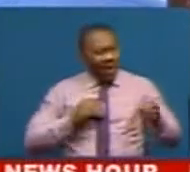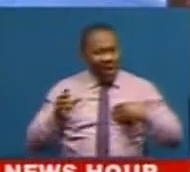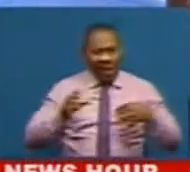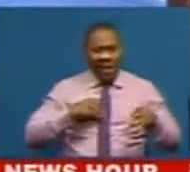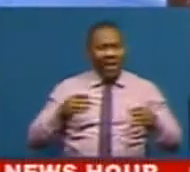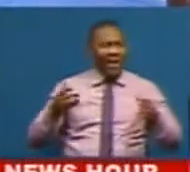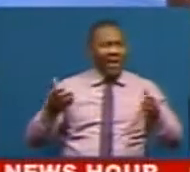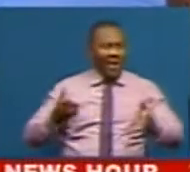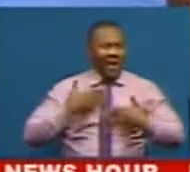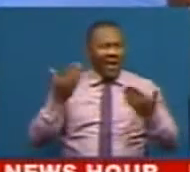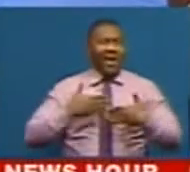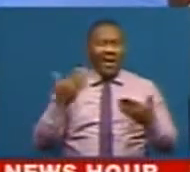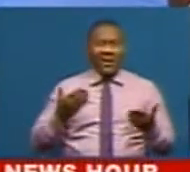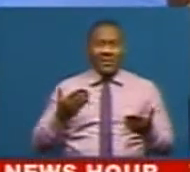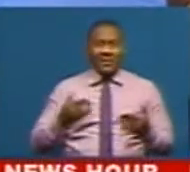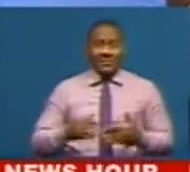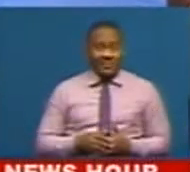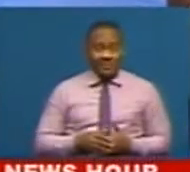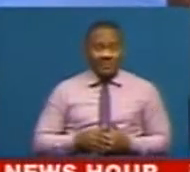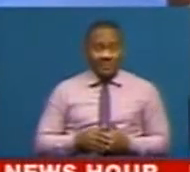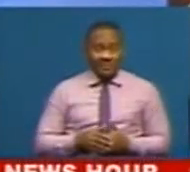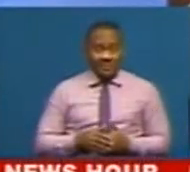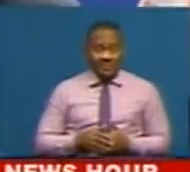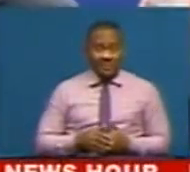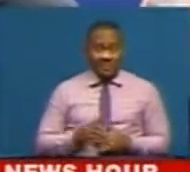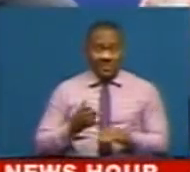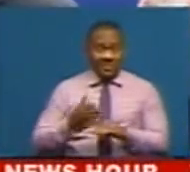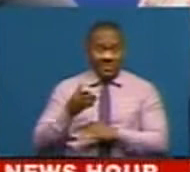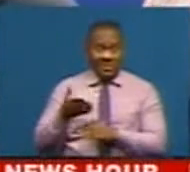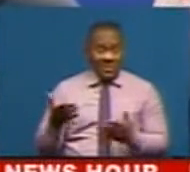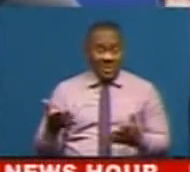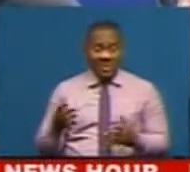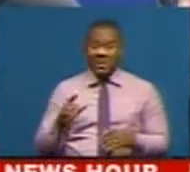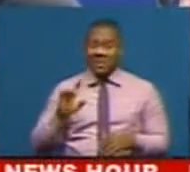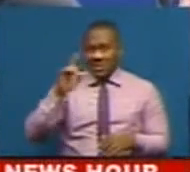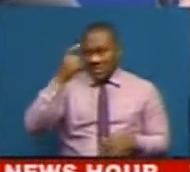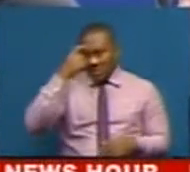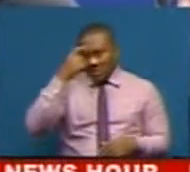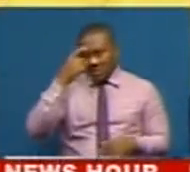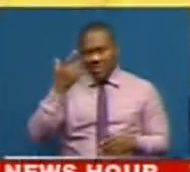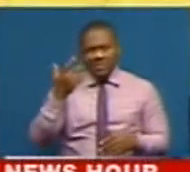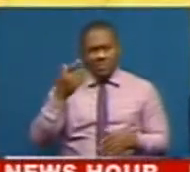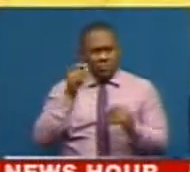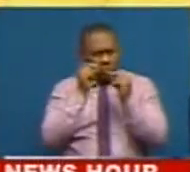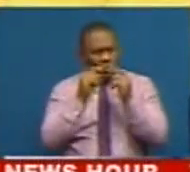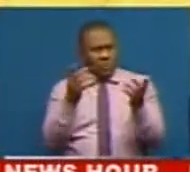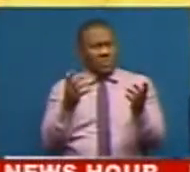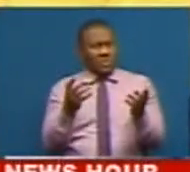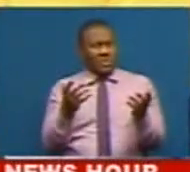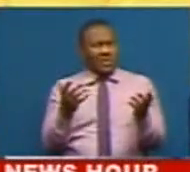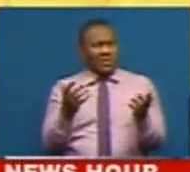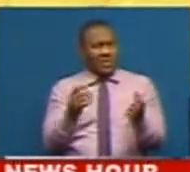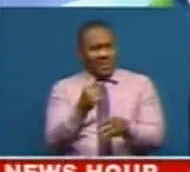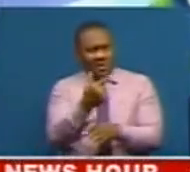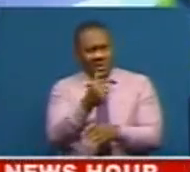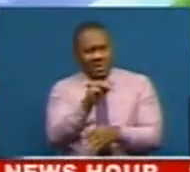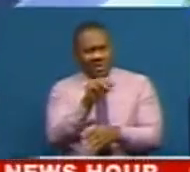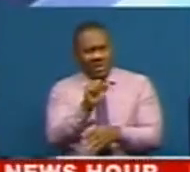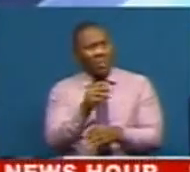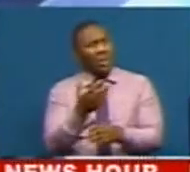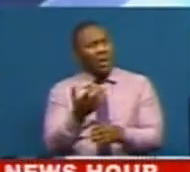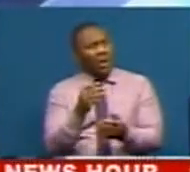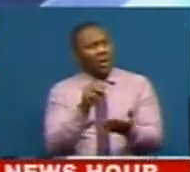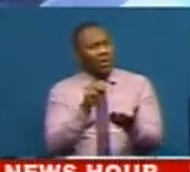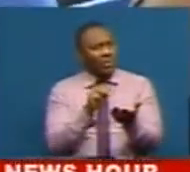members who expressed same. Mr. Hadzide said the government is therefore surprised that the GMA now